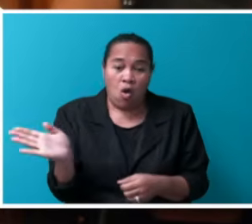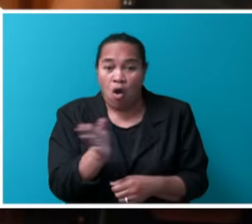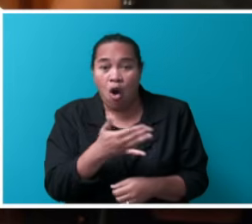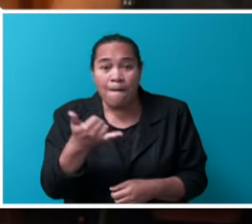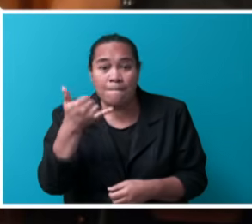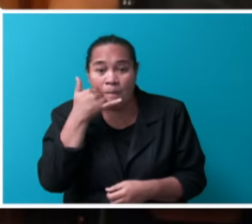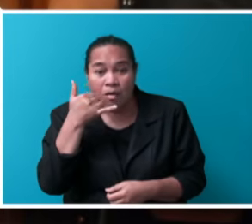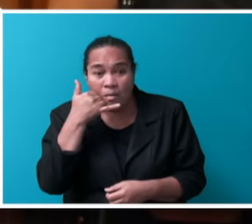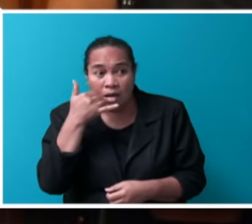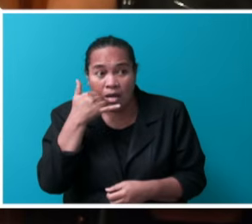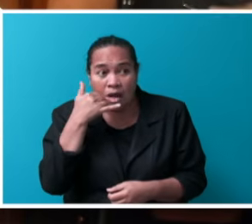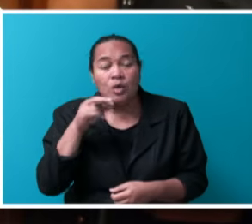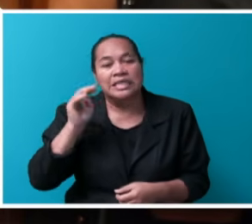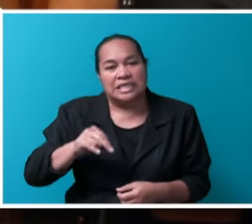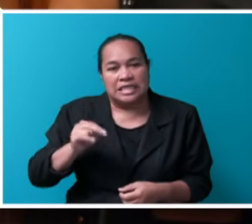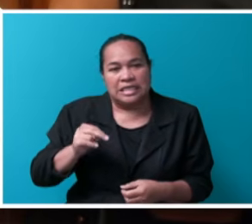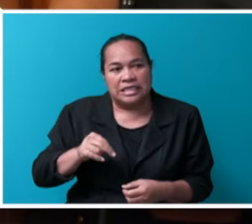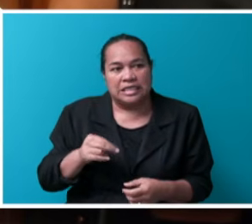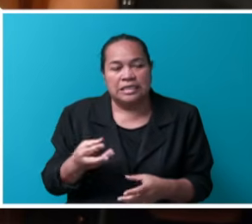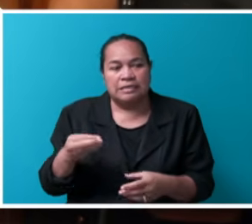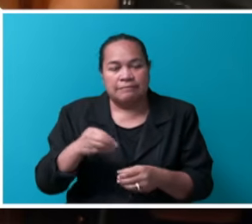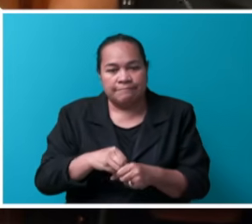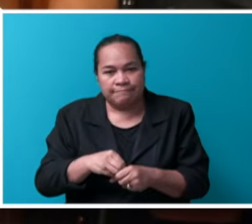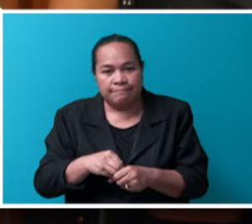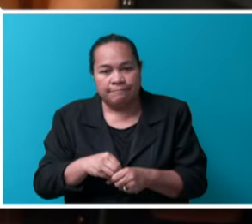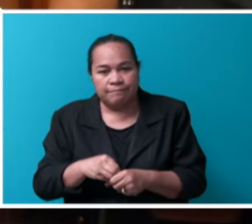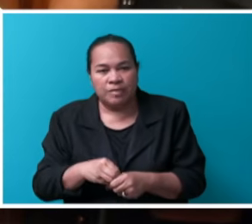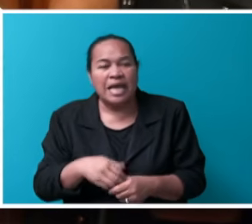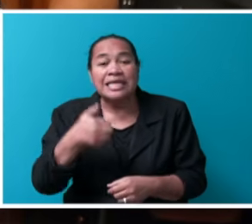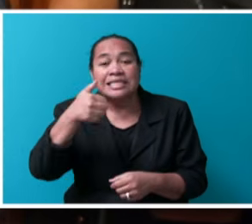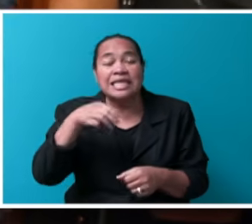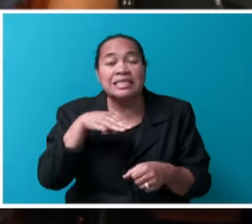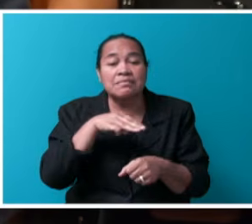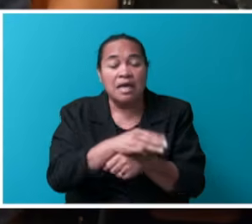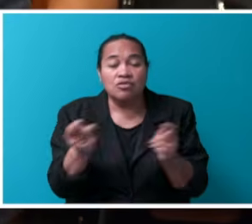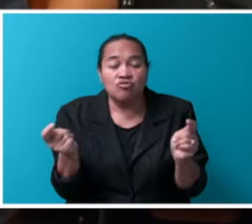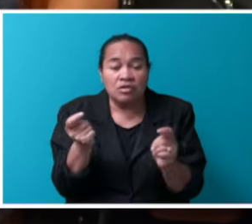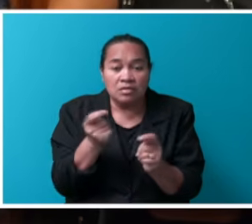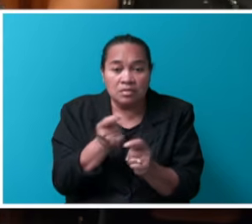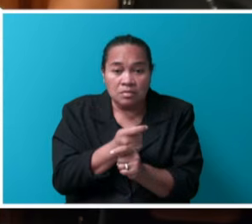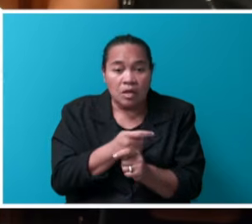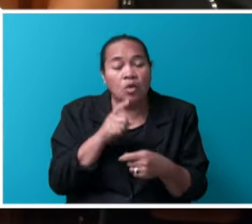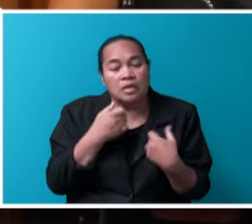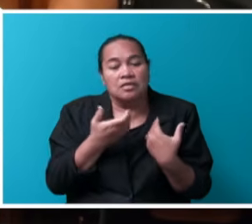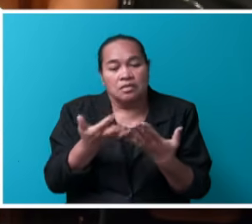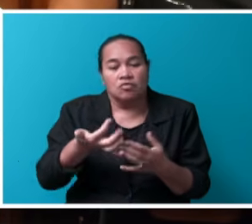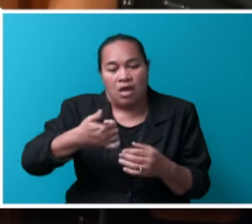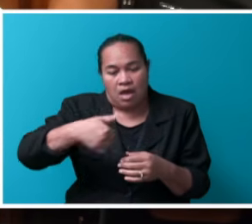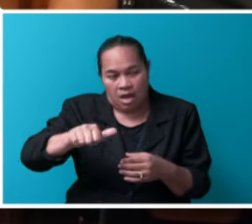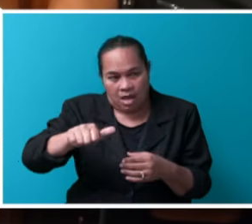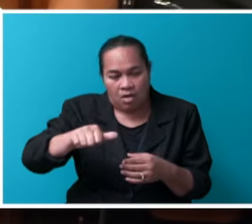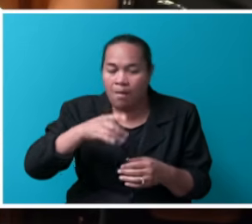account holders will be required to register with a TIN, and a 6-month transition period will be provided to allow for full